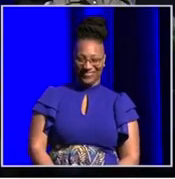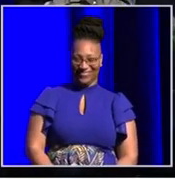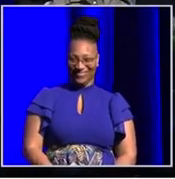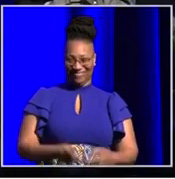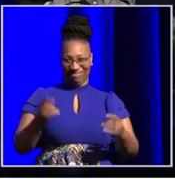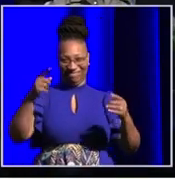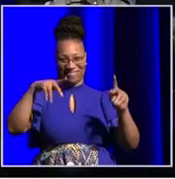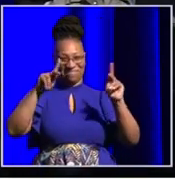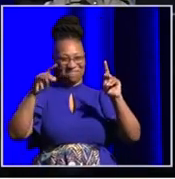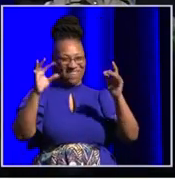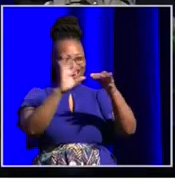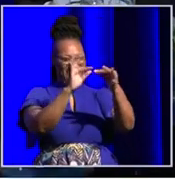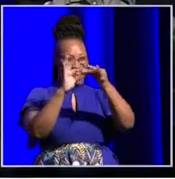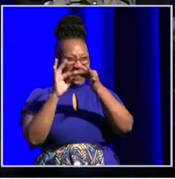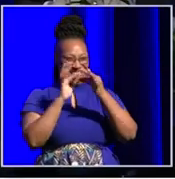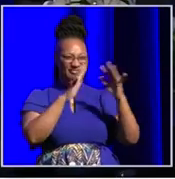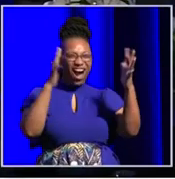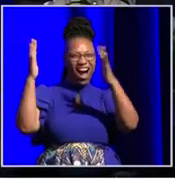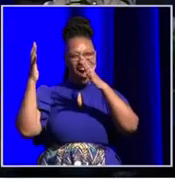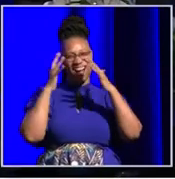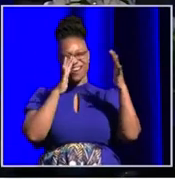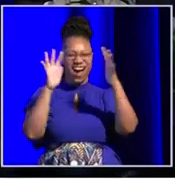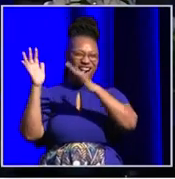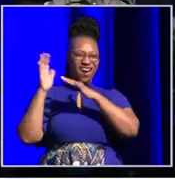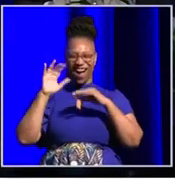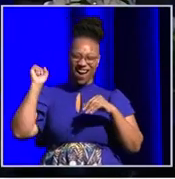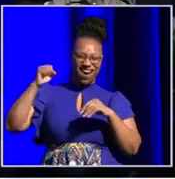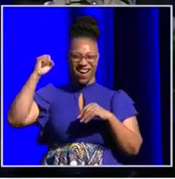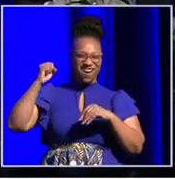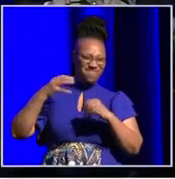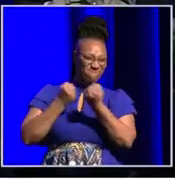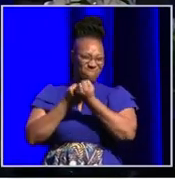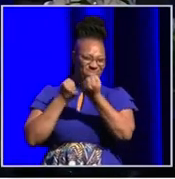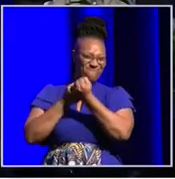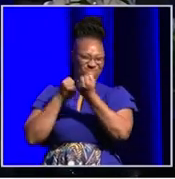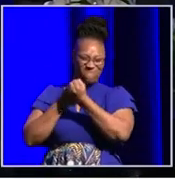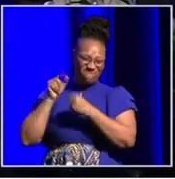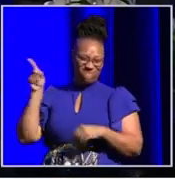Madam Mayor Muriel Bowser, Mr. Attorney General,